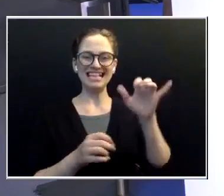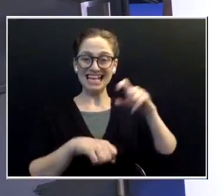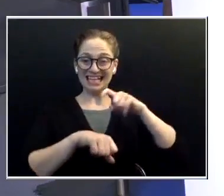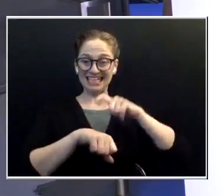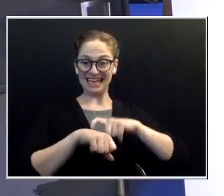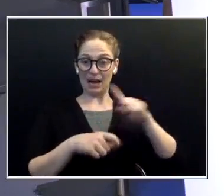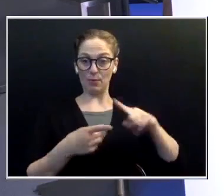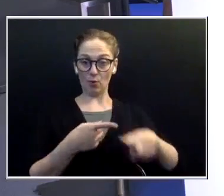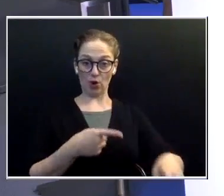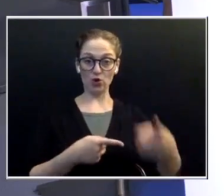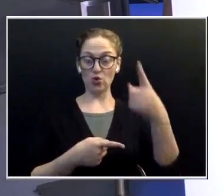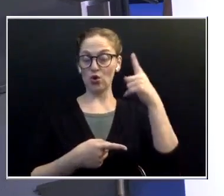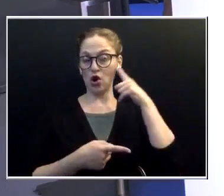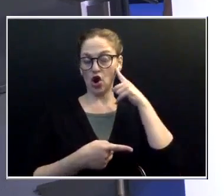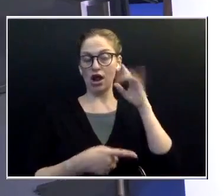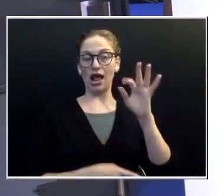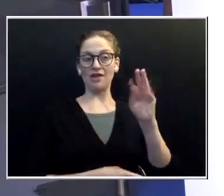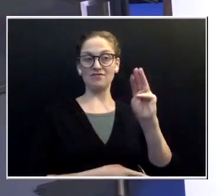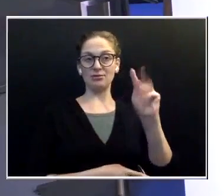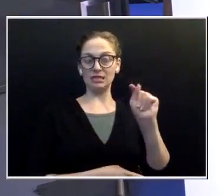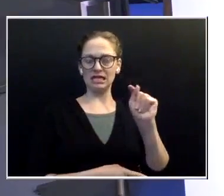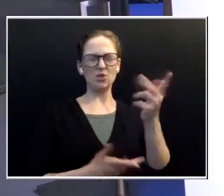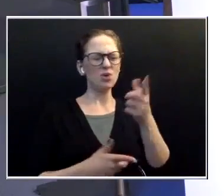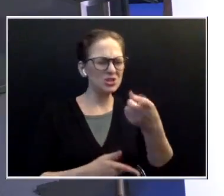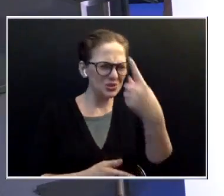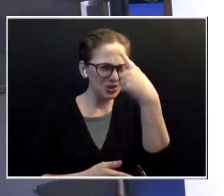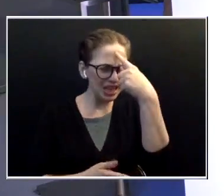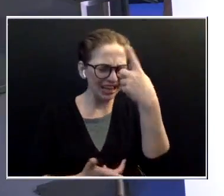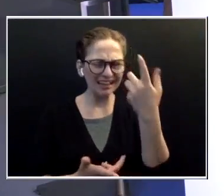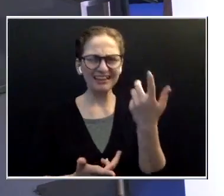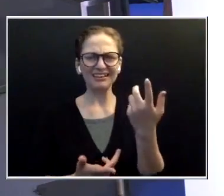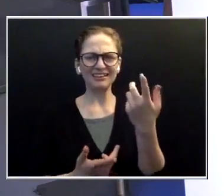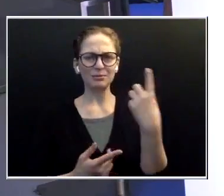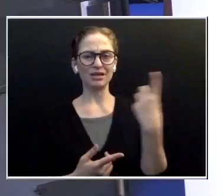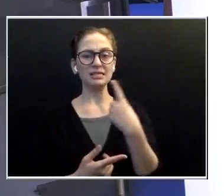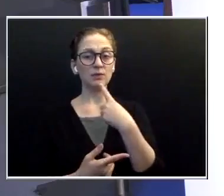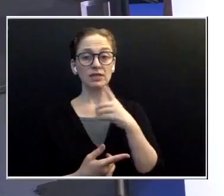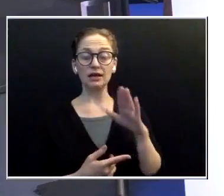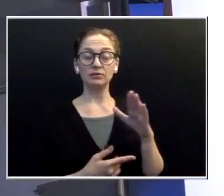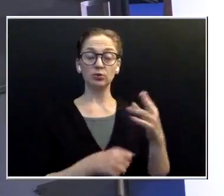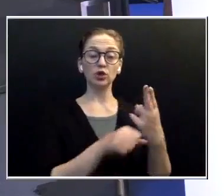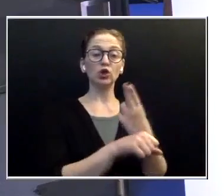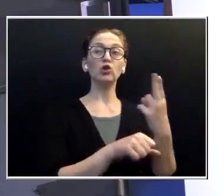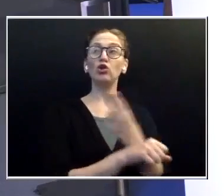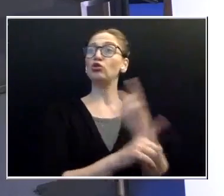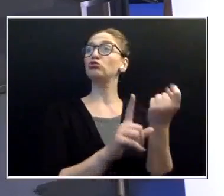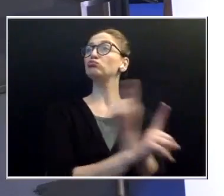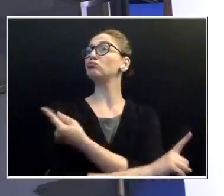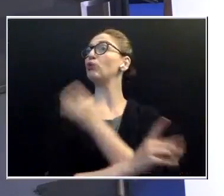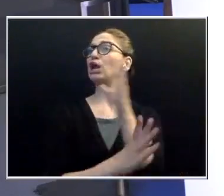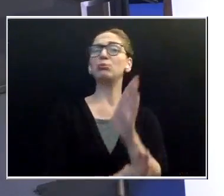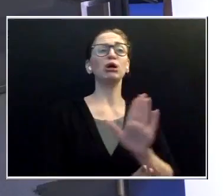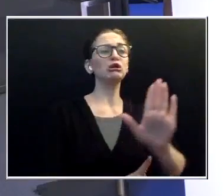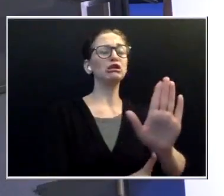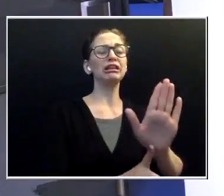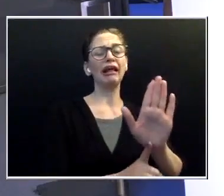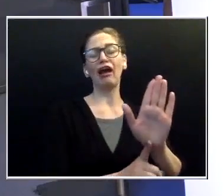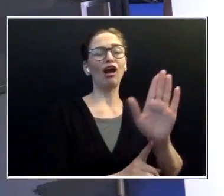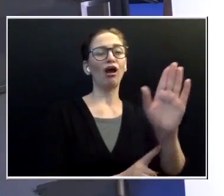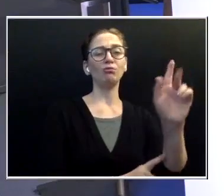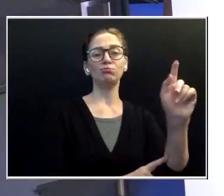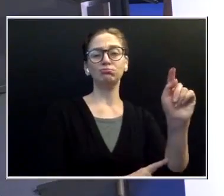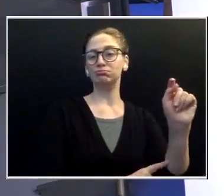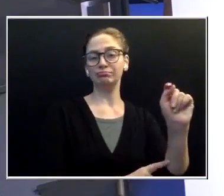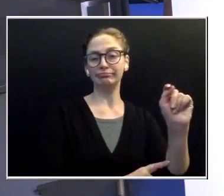waste from some random person and it's going to help you get better. I just help us make that connection, because that just sounds wild to most